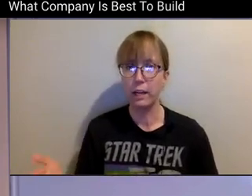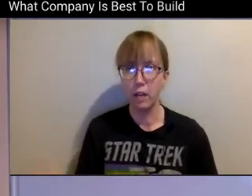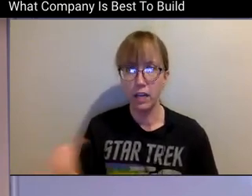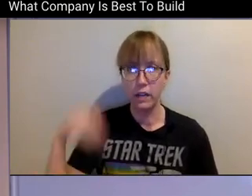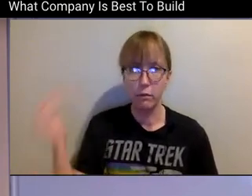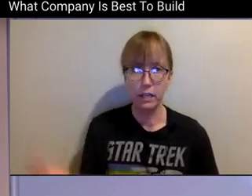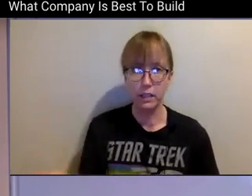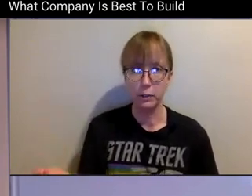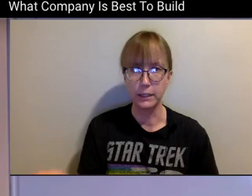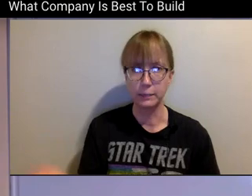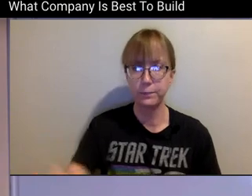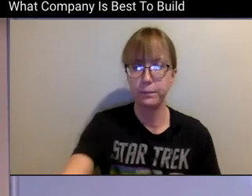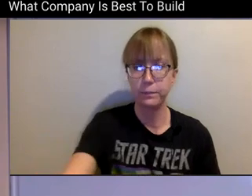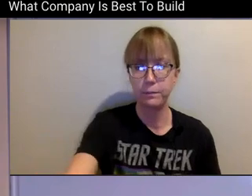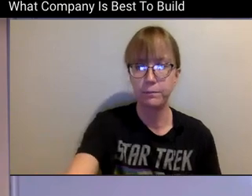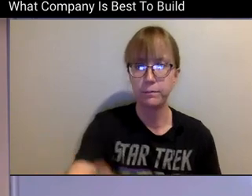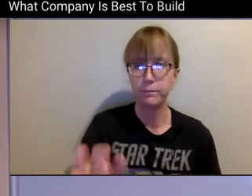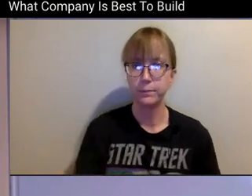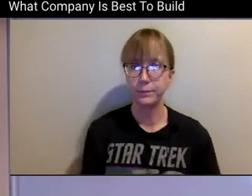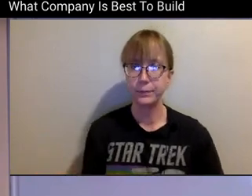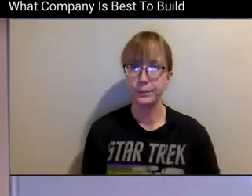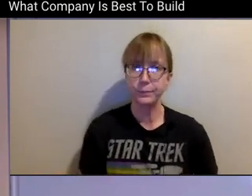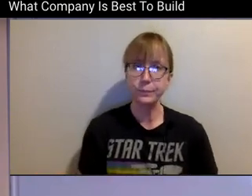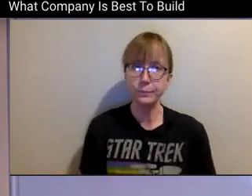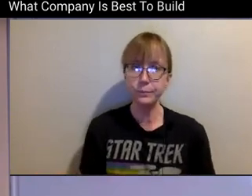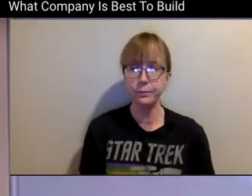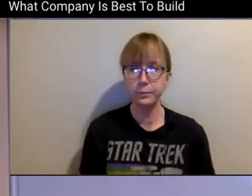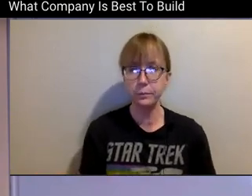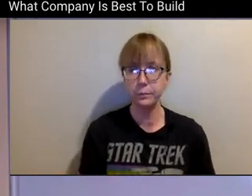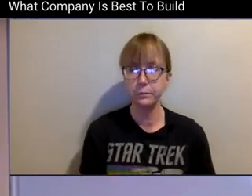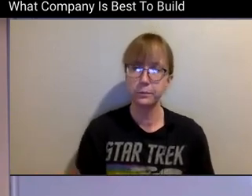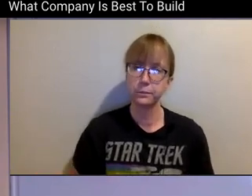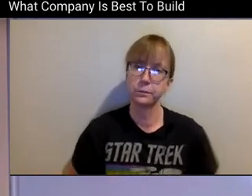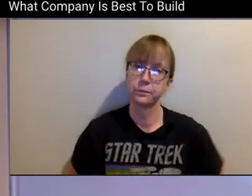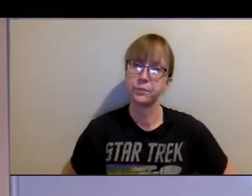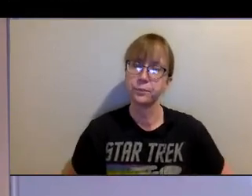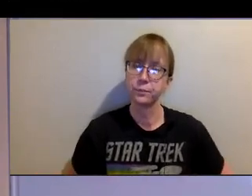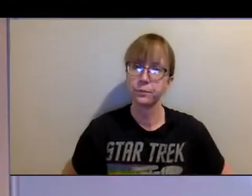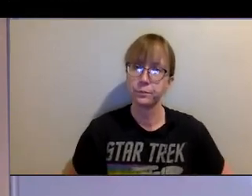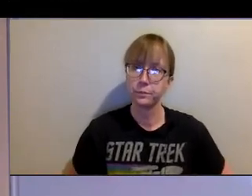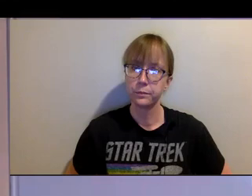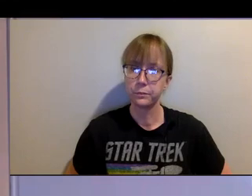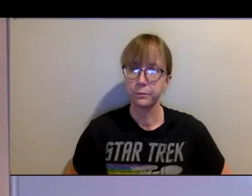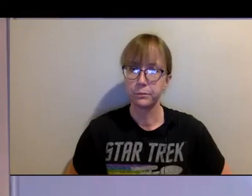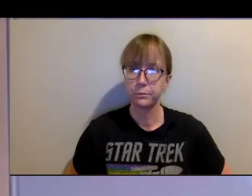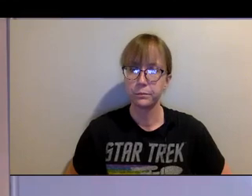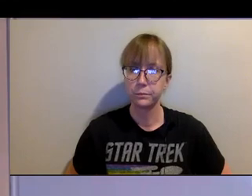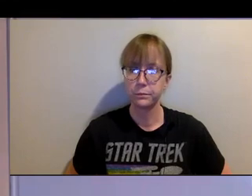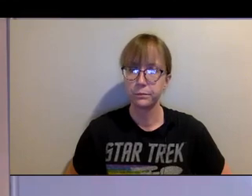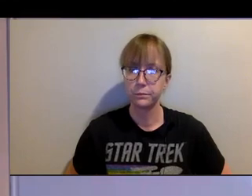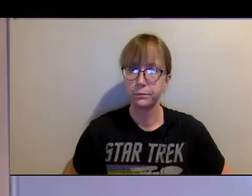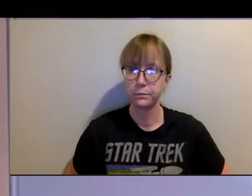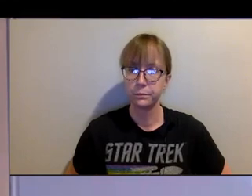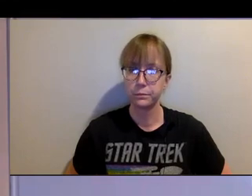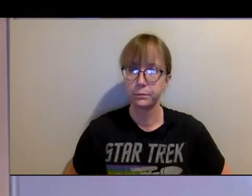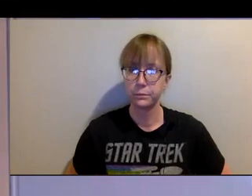they could, they would be in the stores. Make the decision to stick with it. The number of people who've come to me and said, Frazer, I'm thinking about moving company. And I've